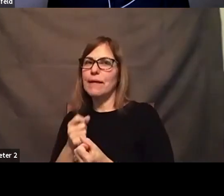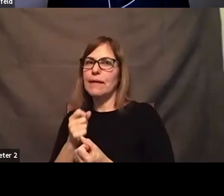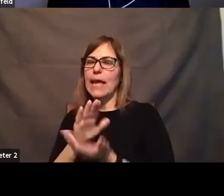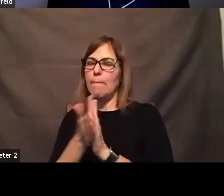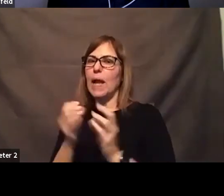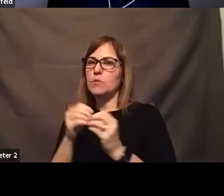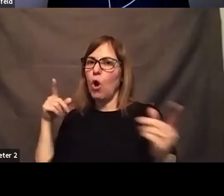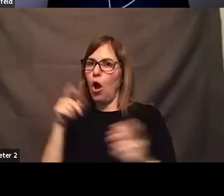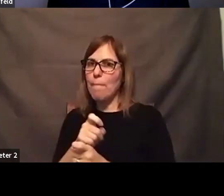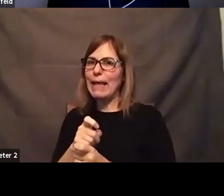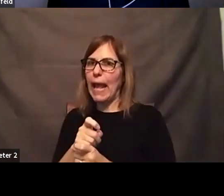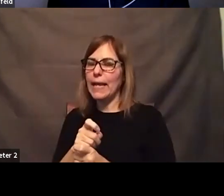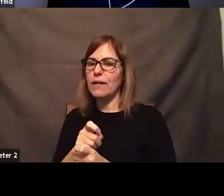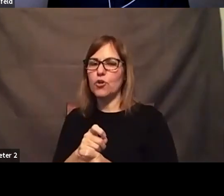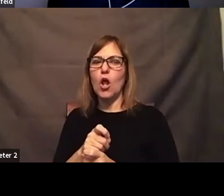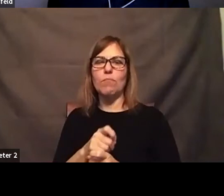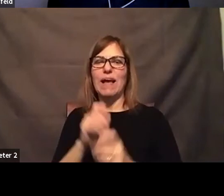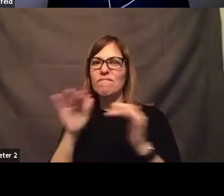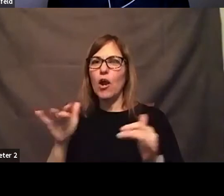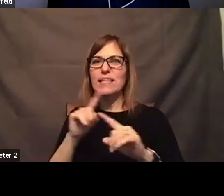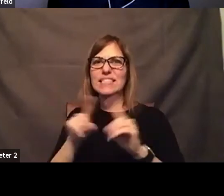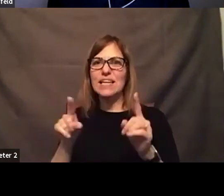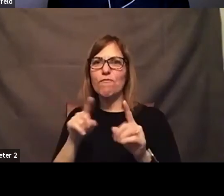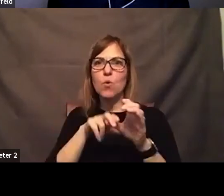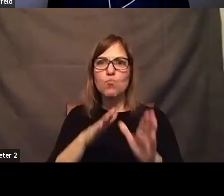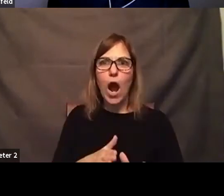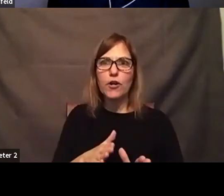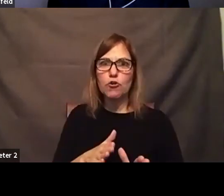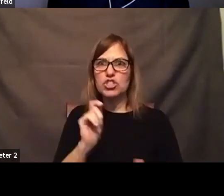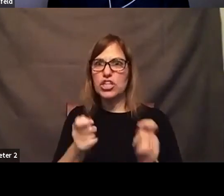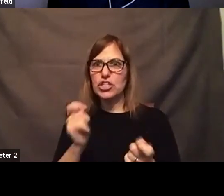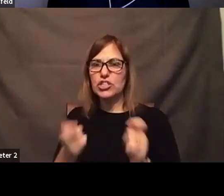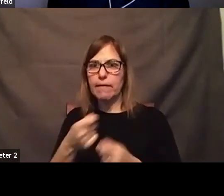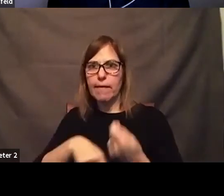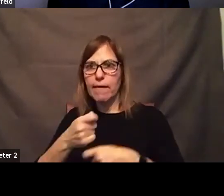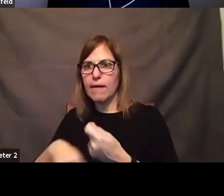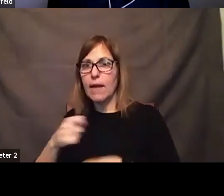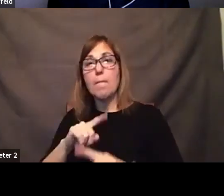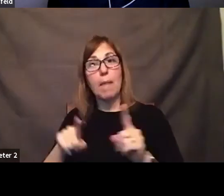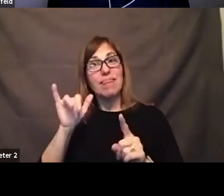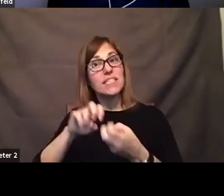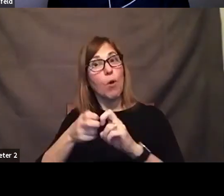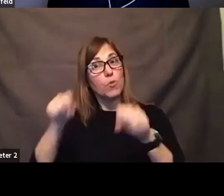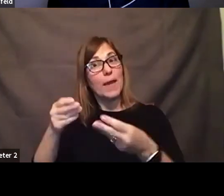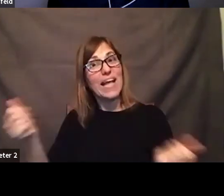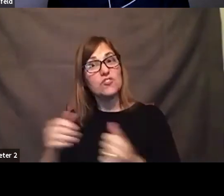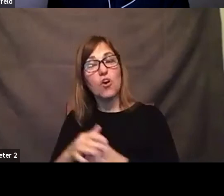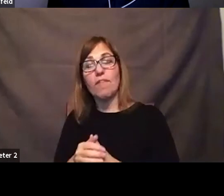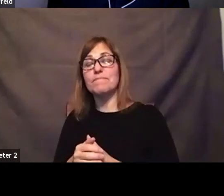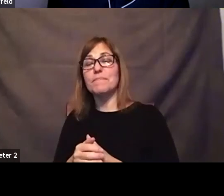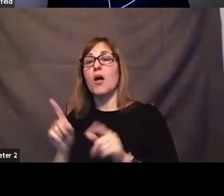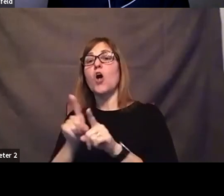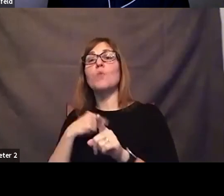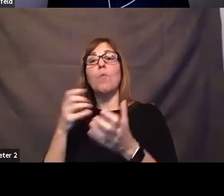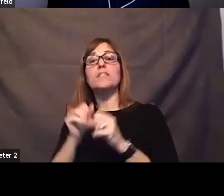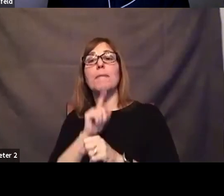being switched between riders, but it is a solvable problem. Well, I also want to make sure we don't miss